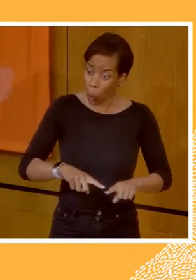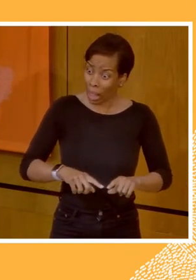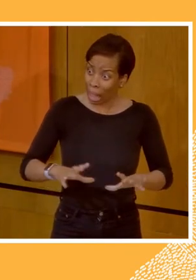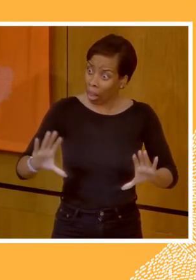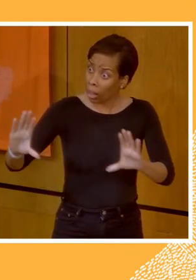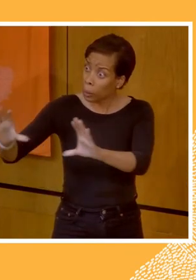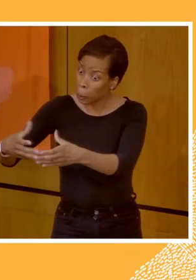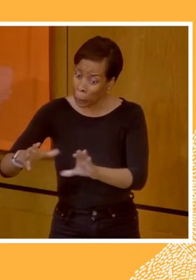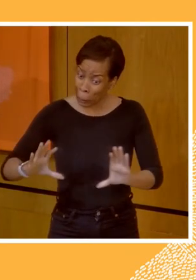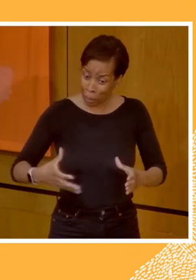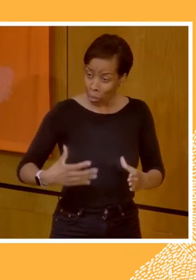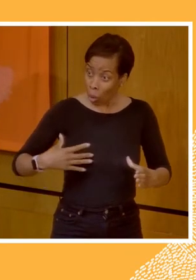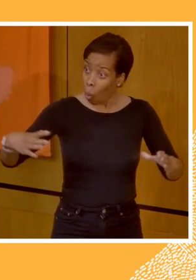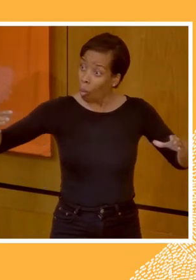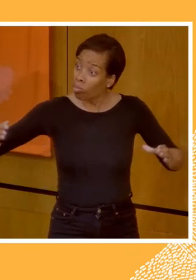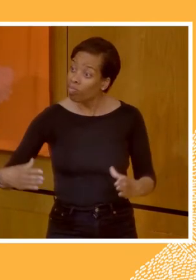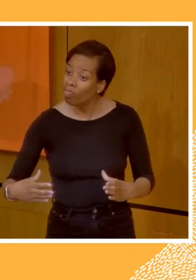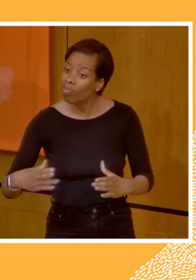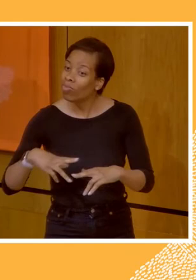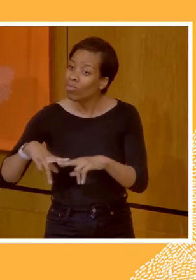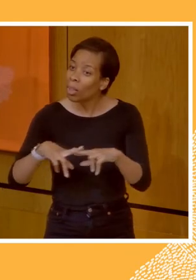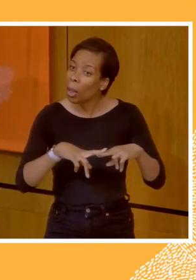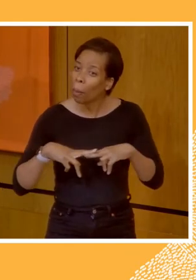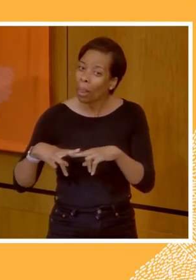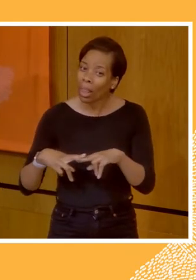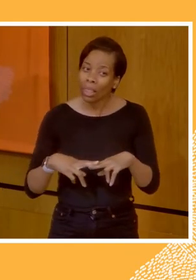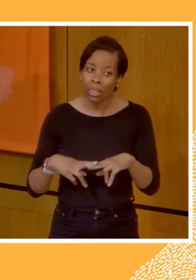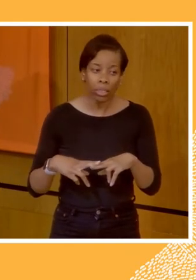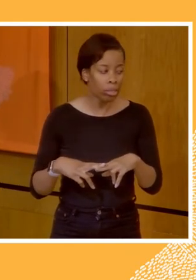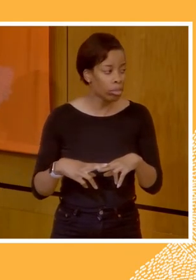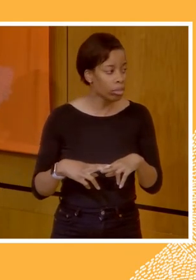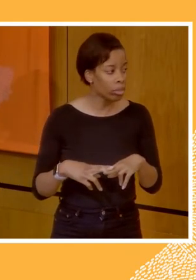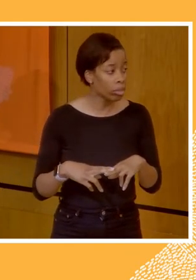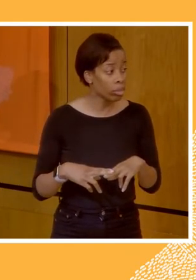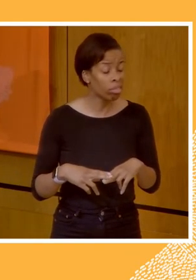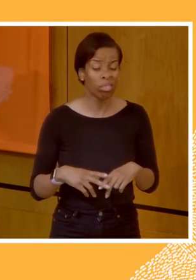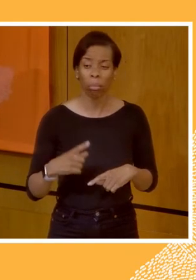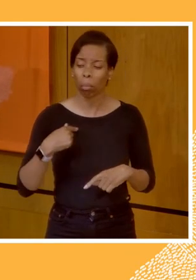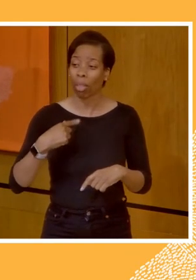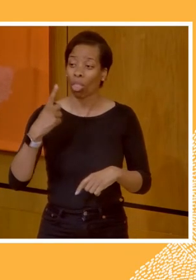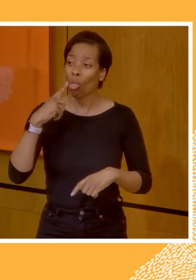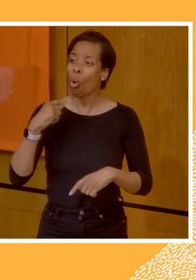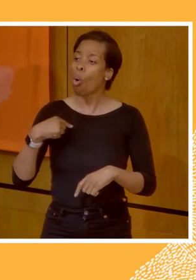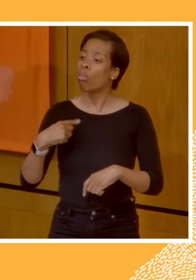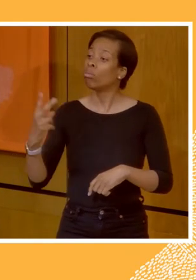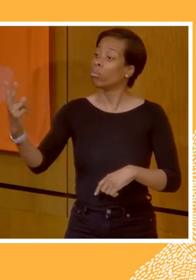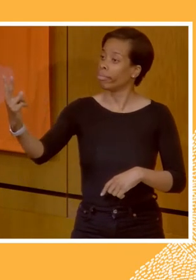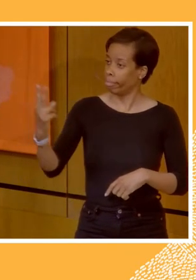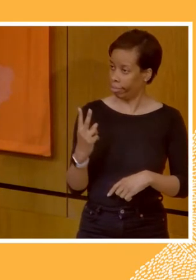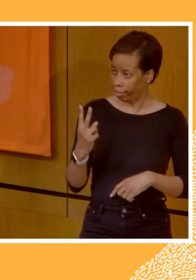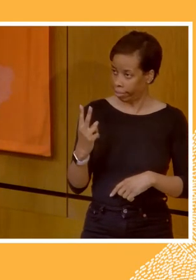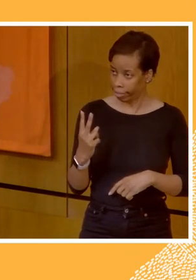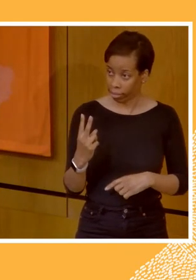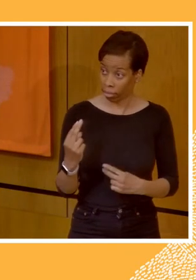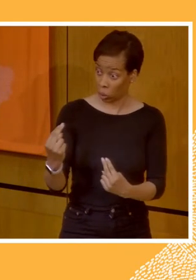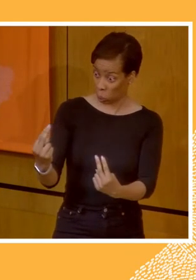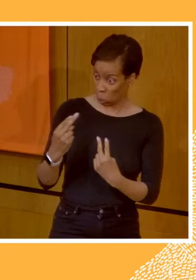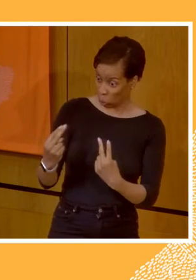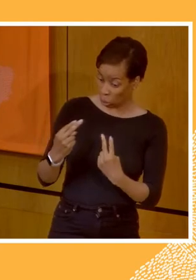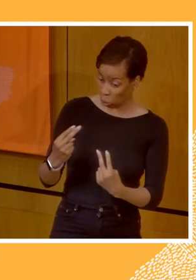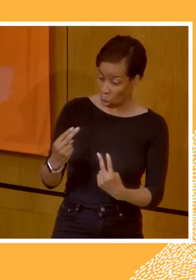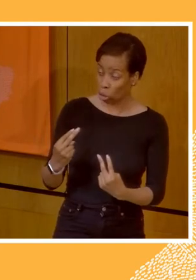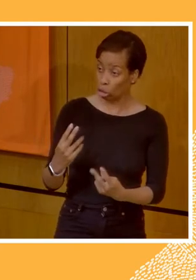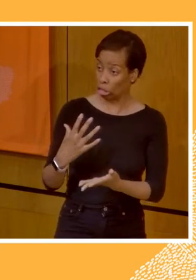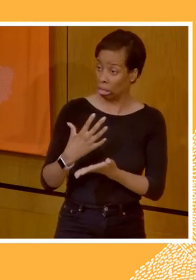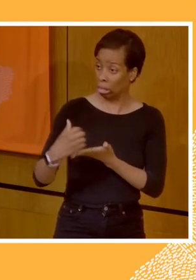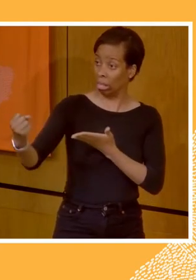family. Because at first I thought we are going to be like strangers. They come, then go. But now we